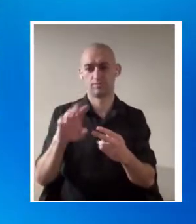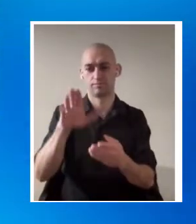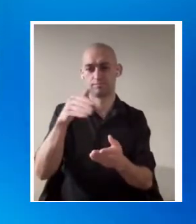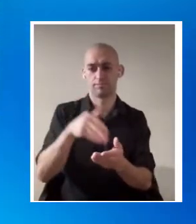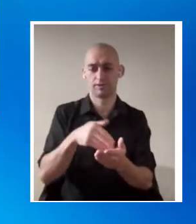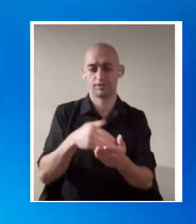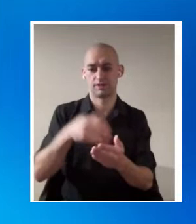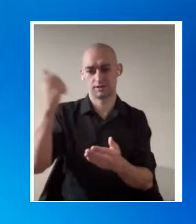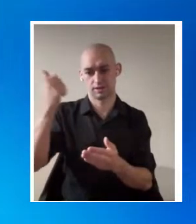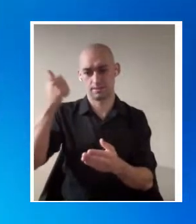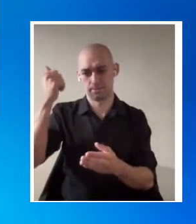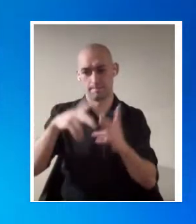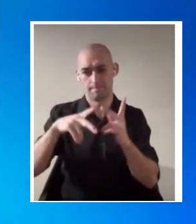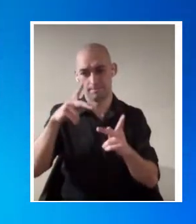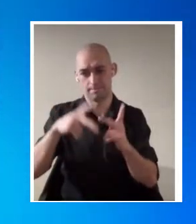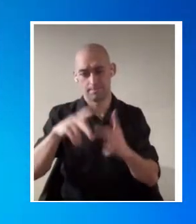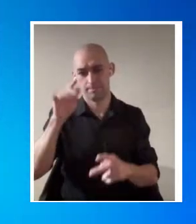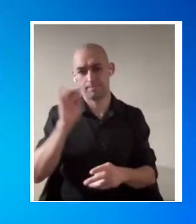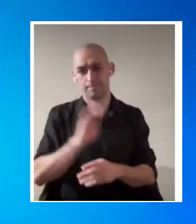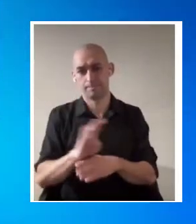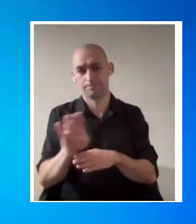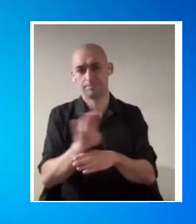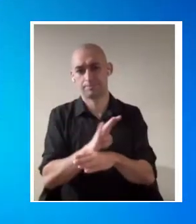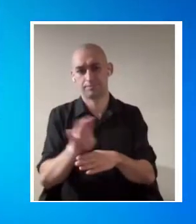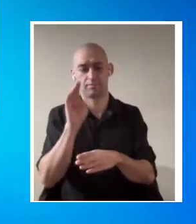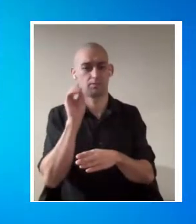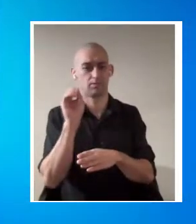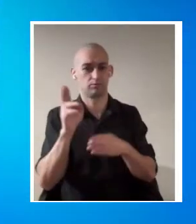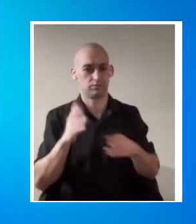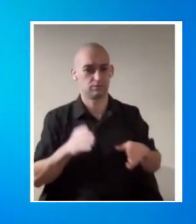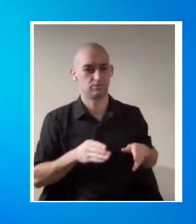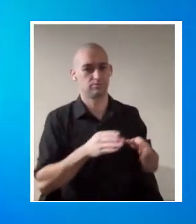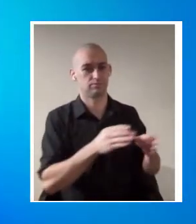persons, businesses, or students.